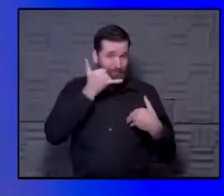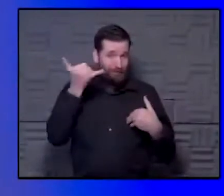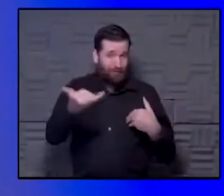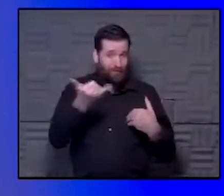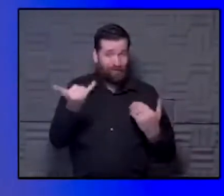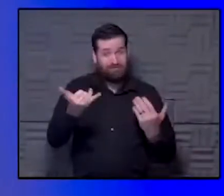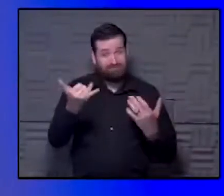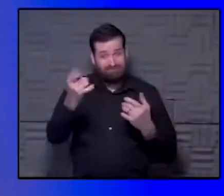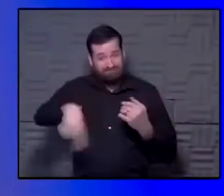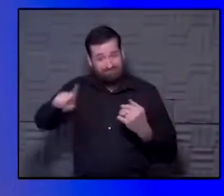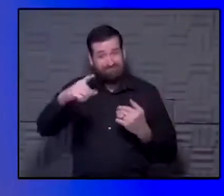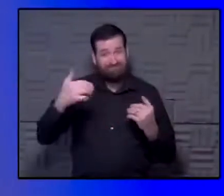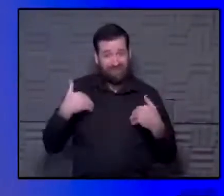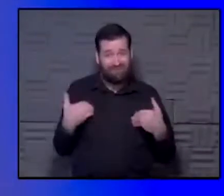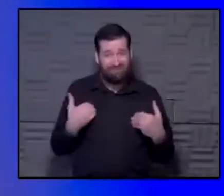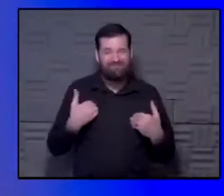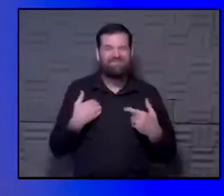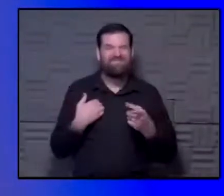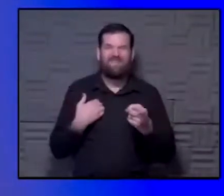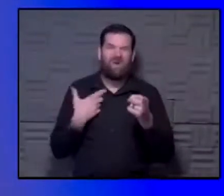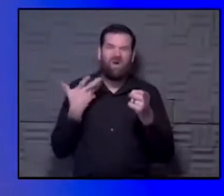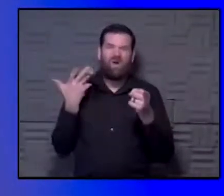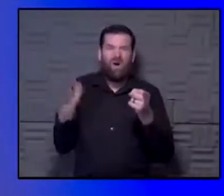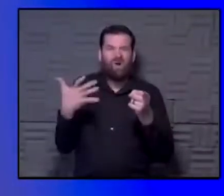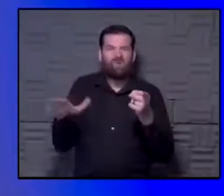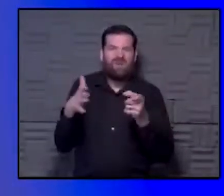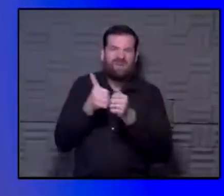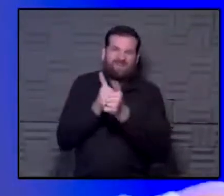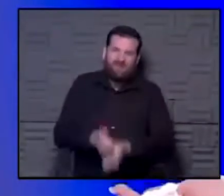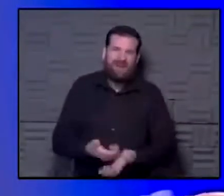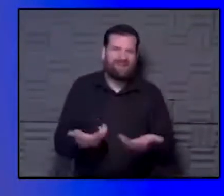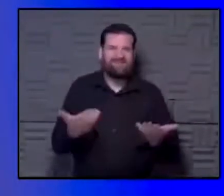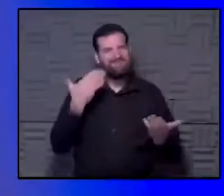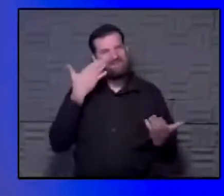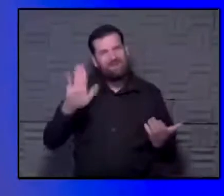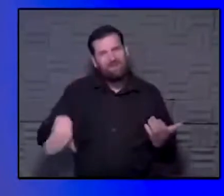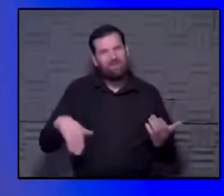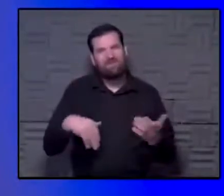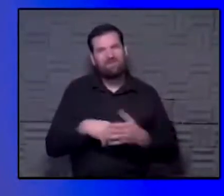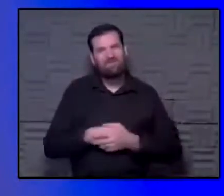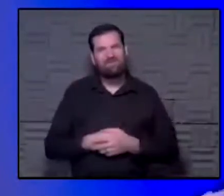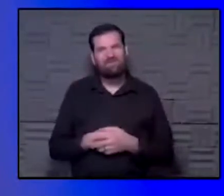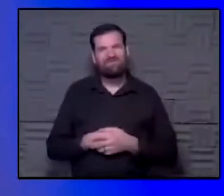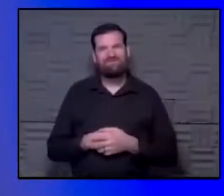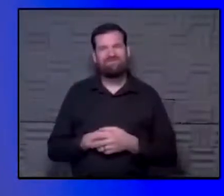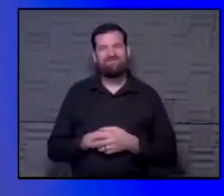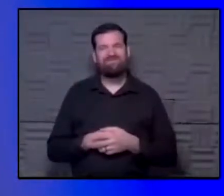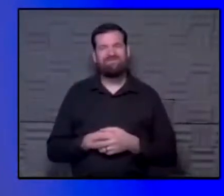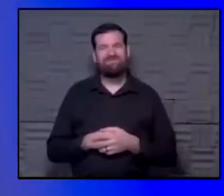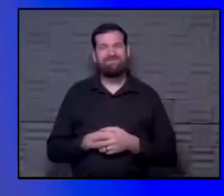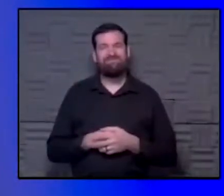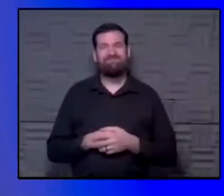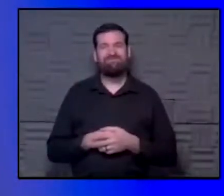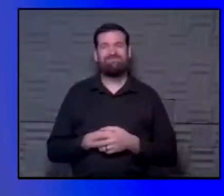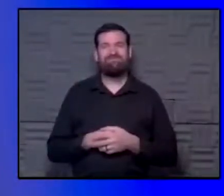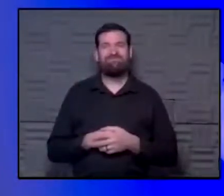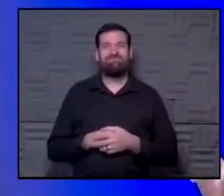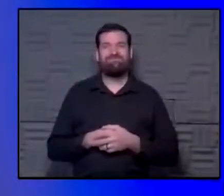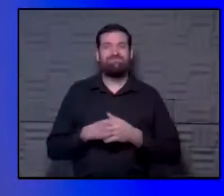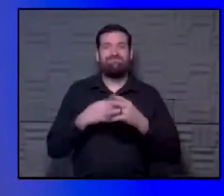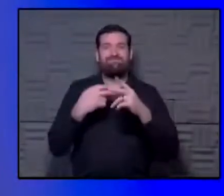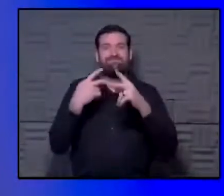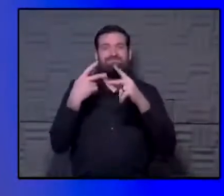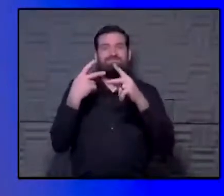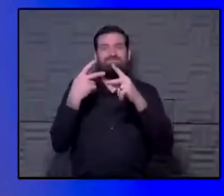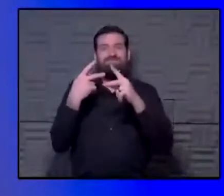everybody does, you're already tracked. You know, that's how they figure out homicides.